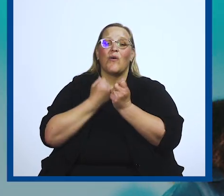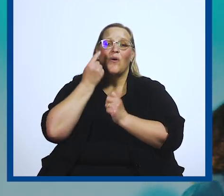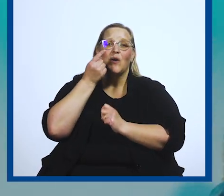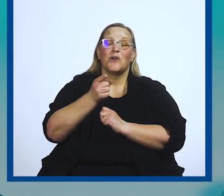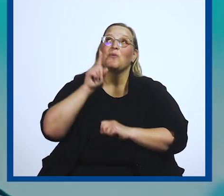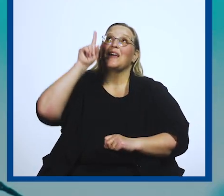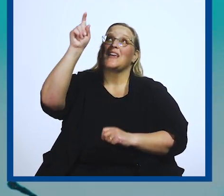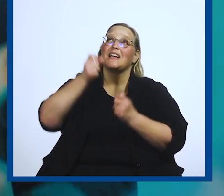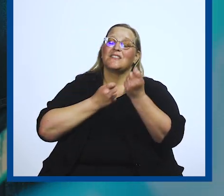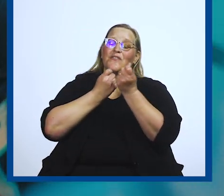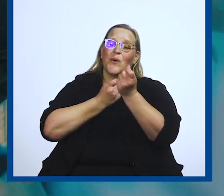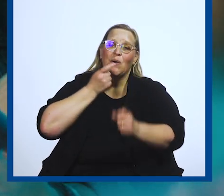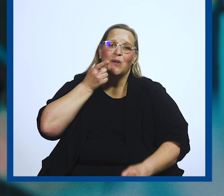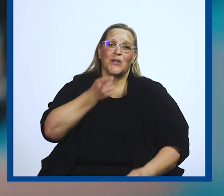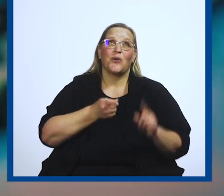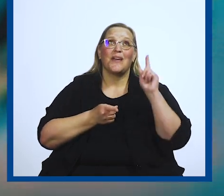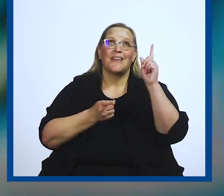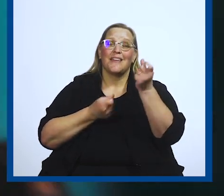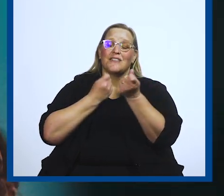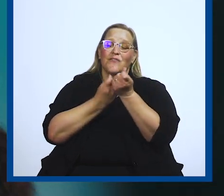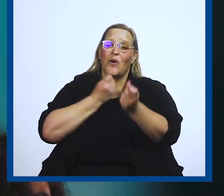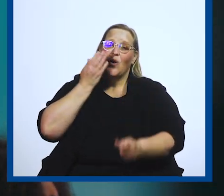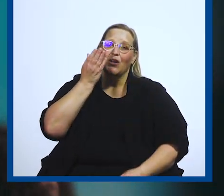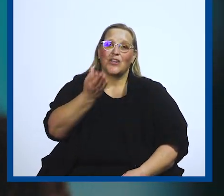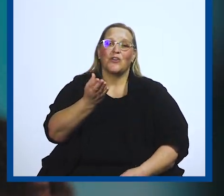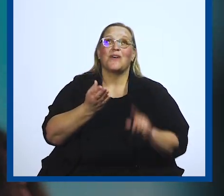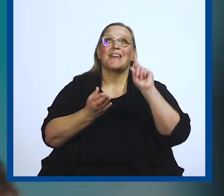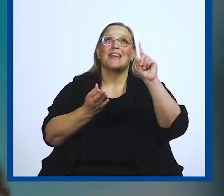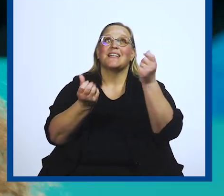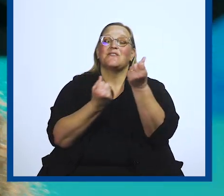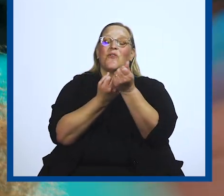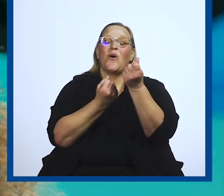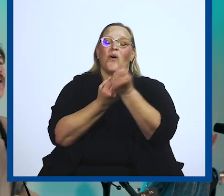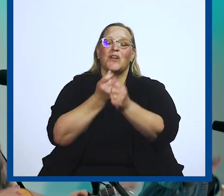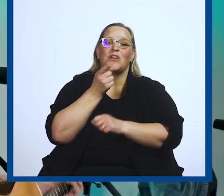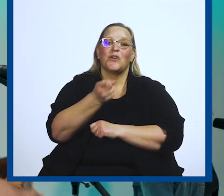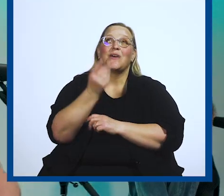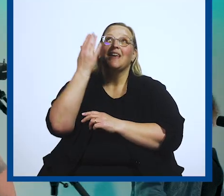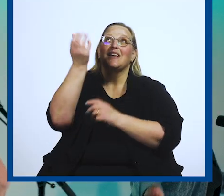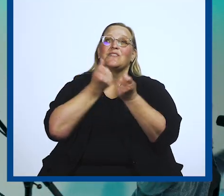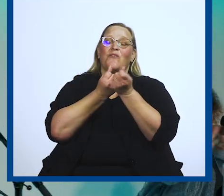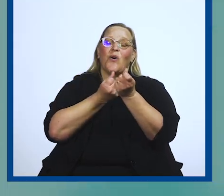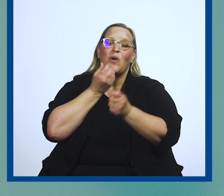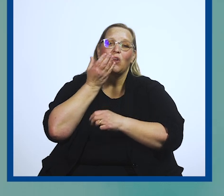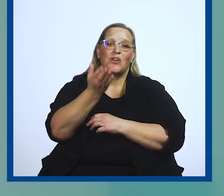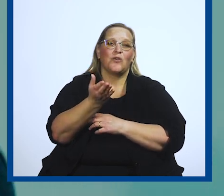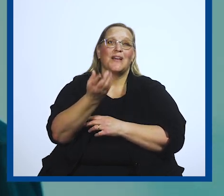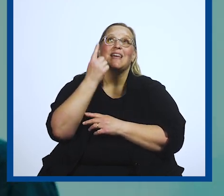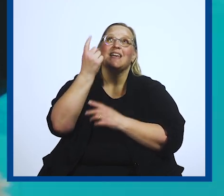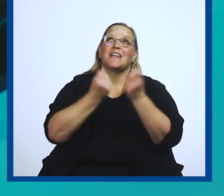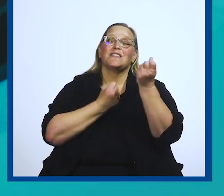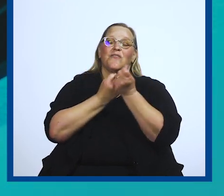is for you. He is for you. He is for you. He is for you. He is for